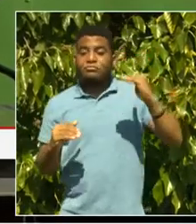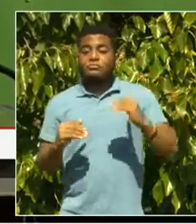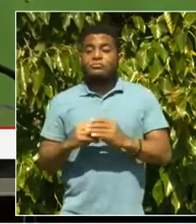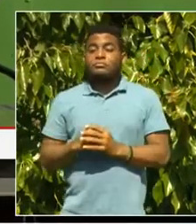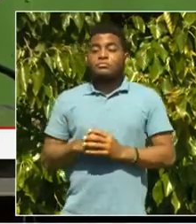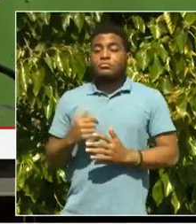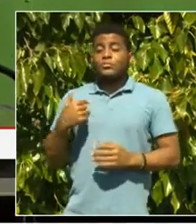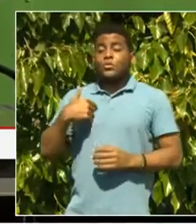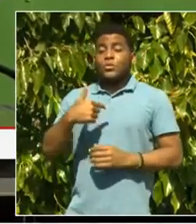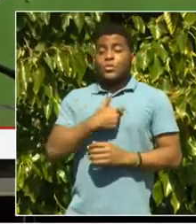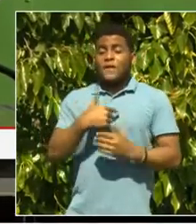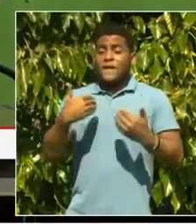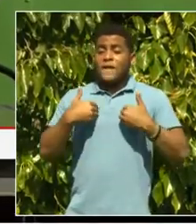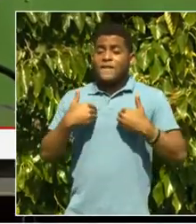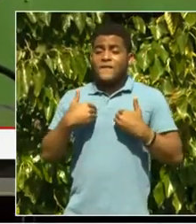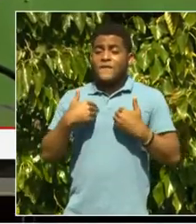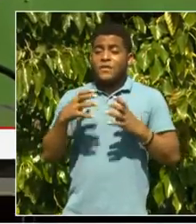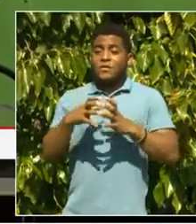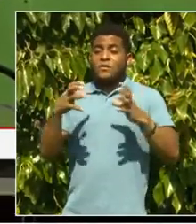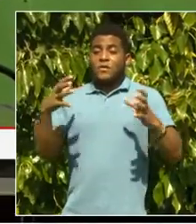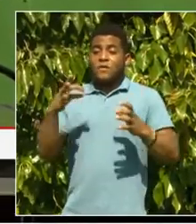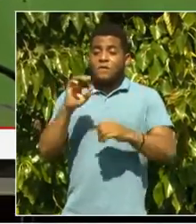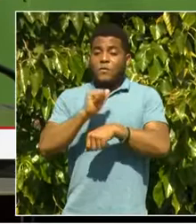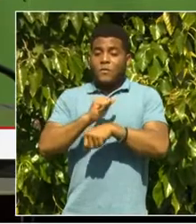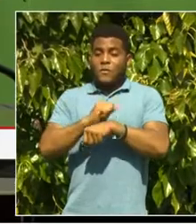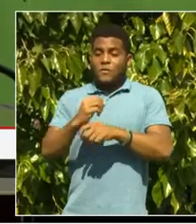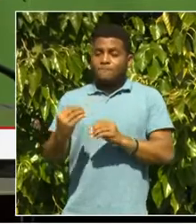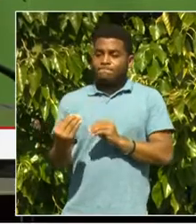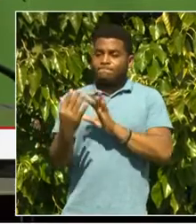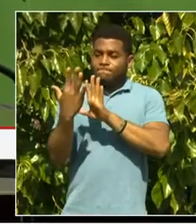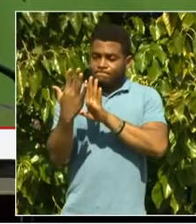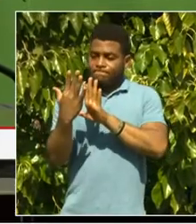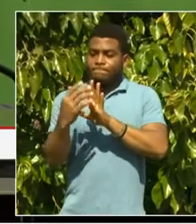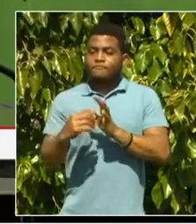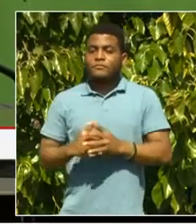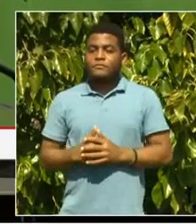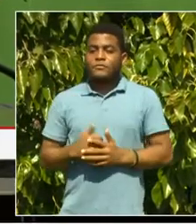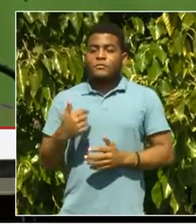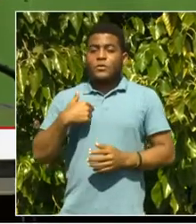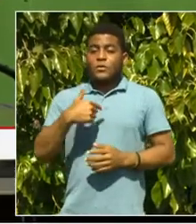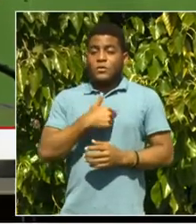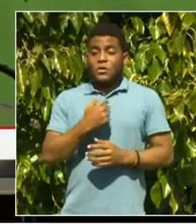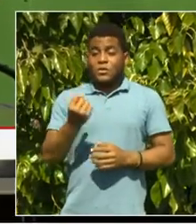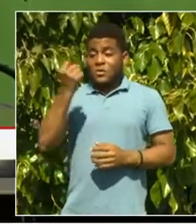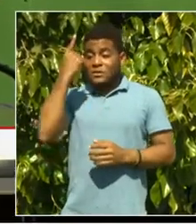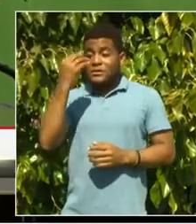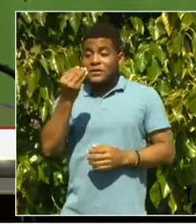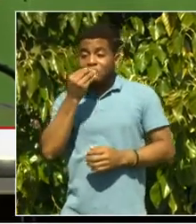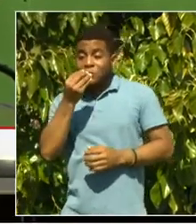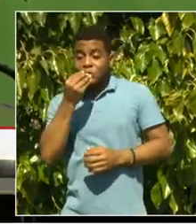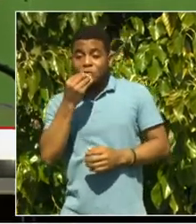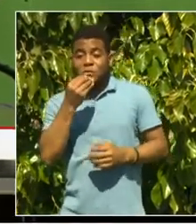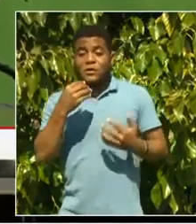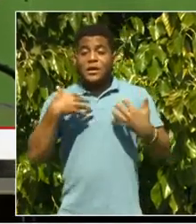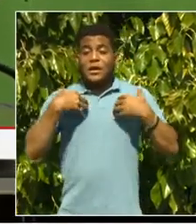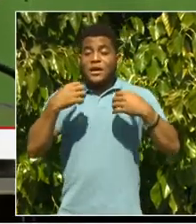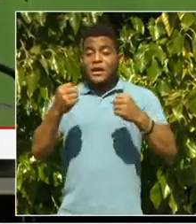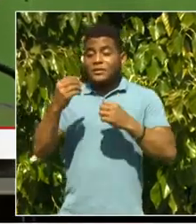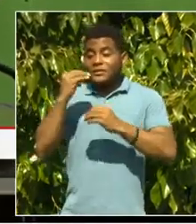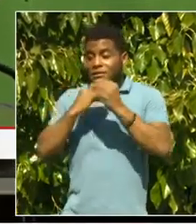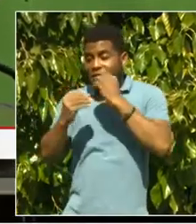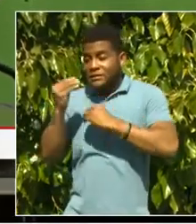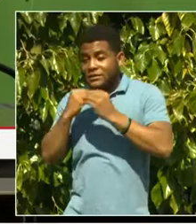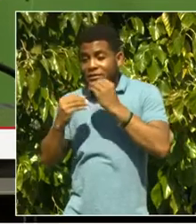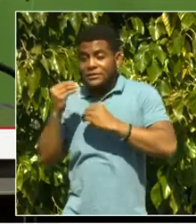also know how important food and eating well and taking care of ourselves has everything to do with